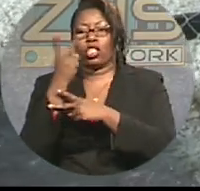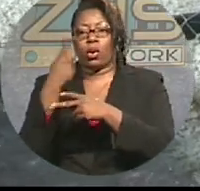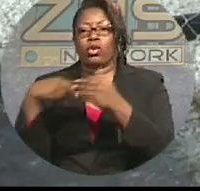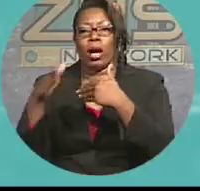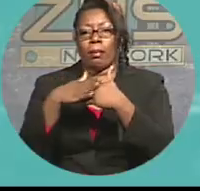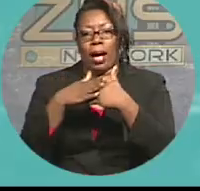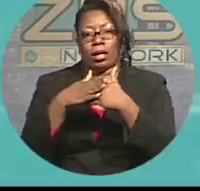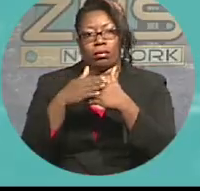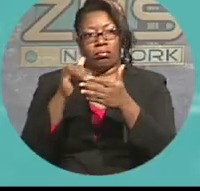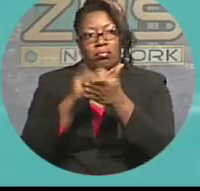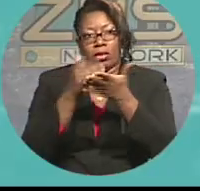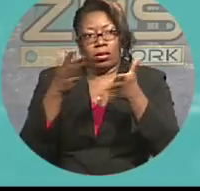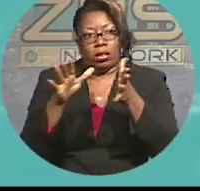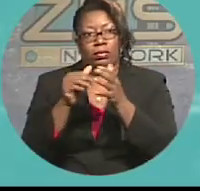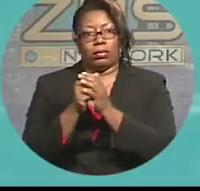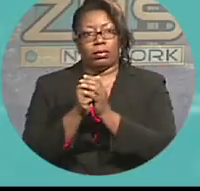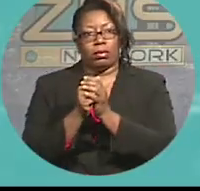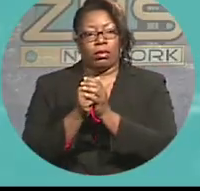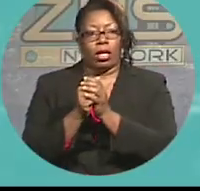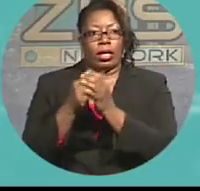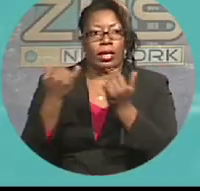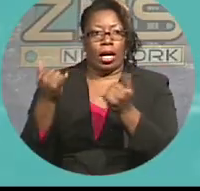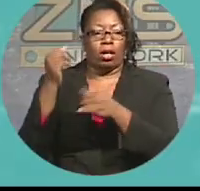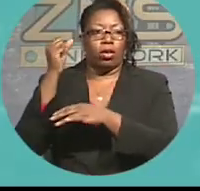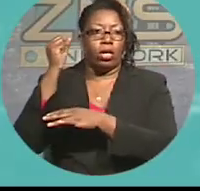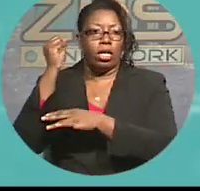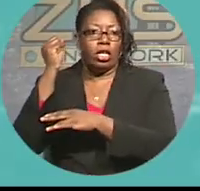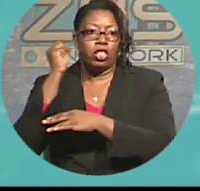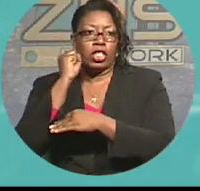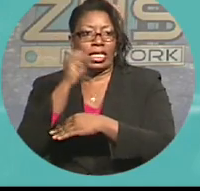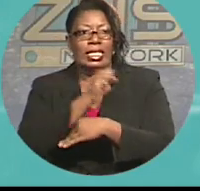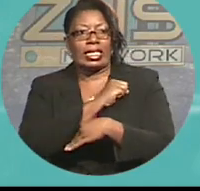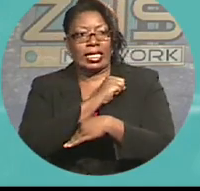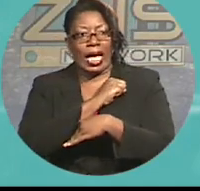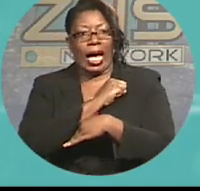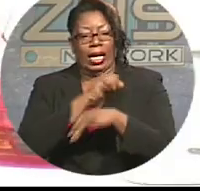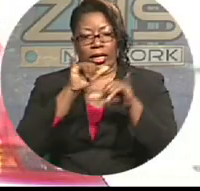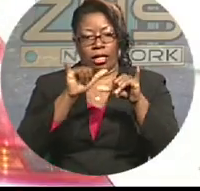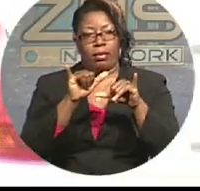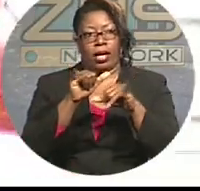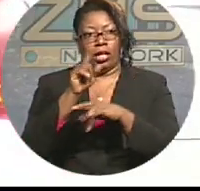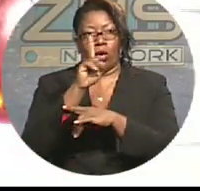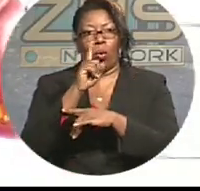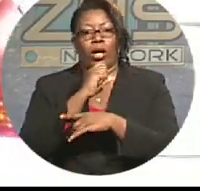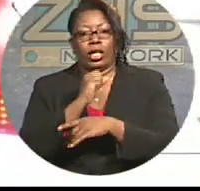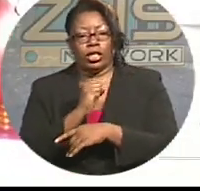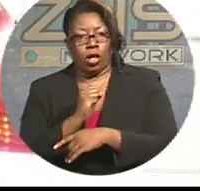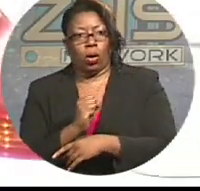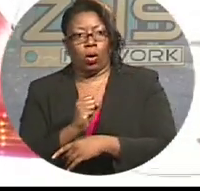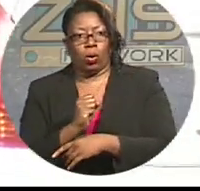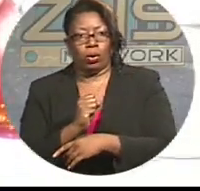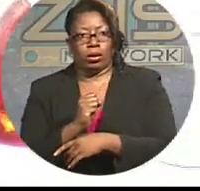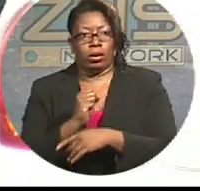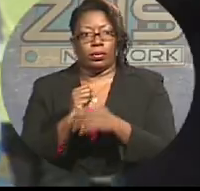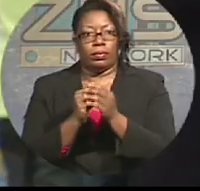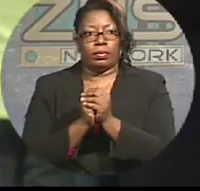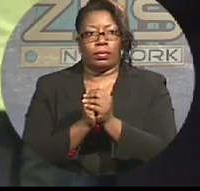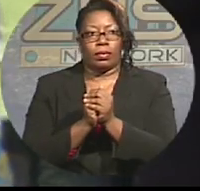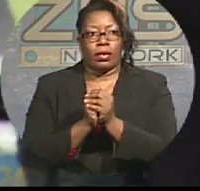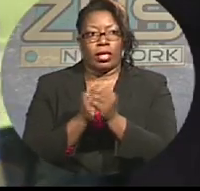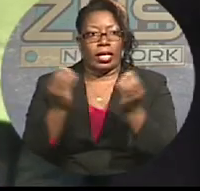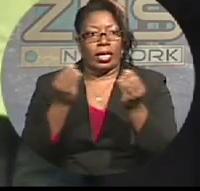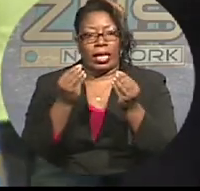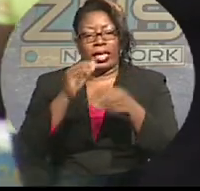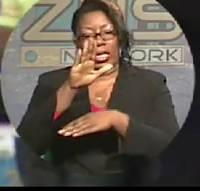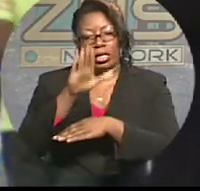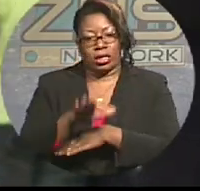that was it. Meantime, Shanique Sands leaves behind three children with the youngest 1-year-old. Her cousin Letitia Adams says no child deserves